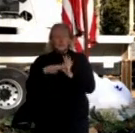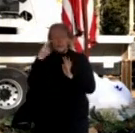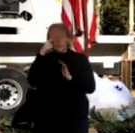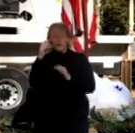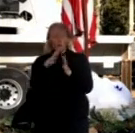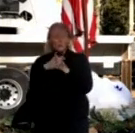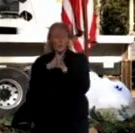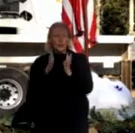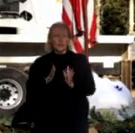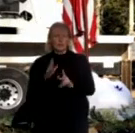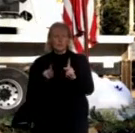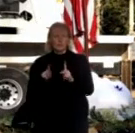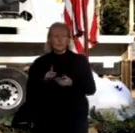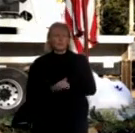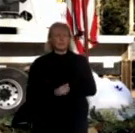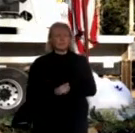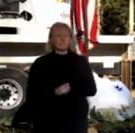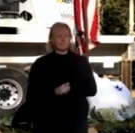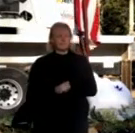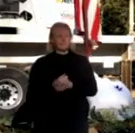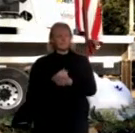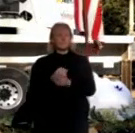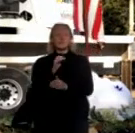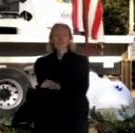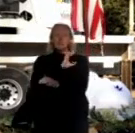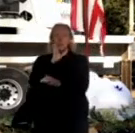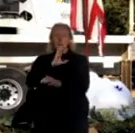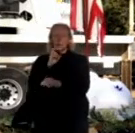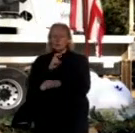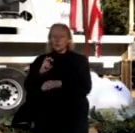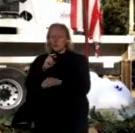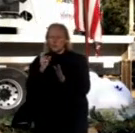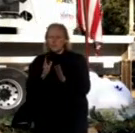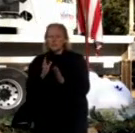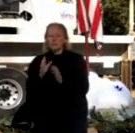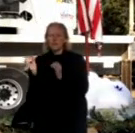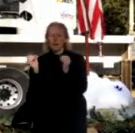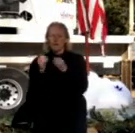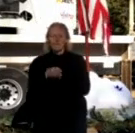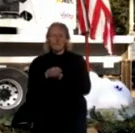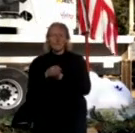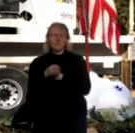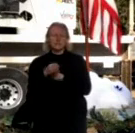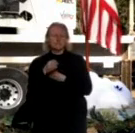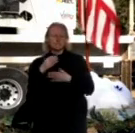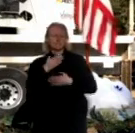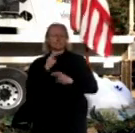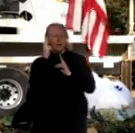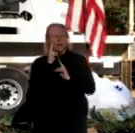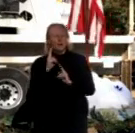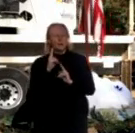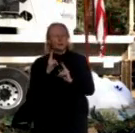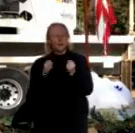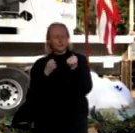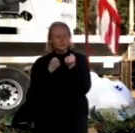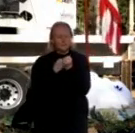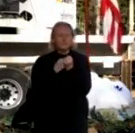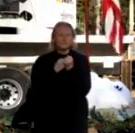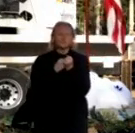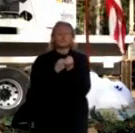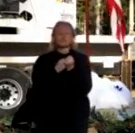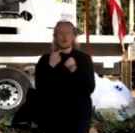Americans. The Colorado Tourism Office is so honored to serve as the state sponsor for this wonderful Forest Service